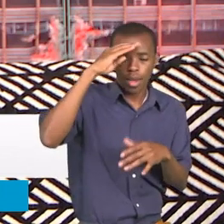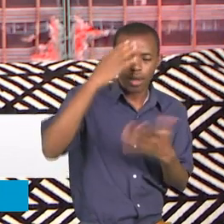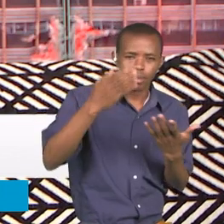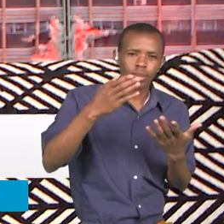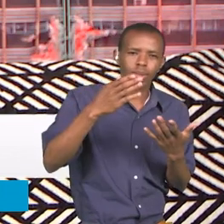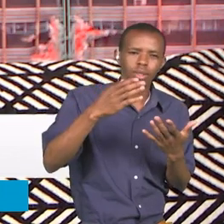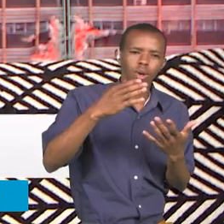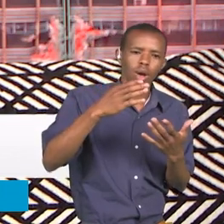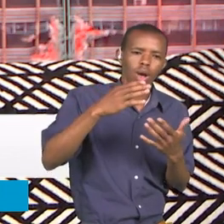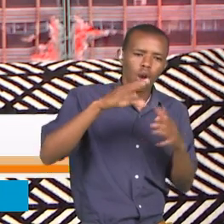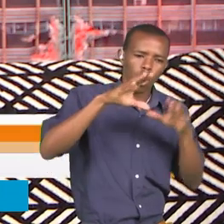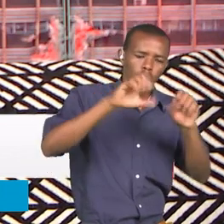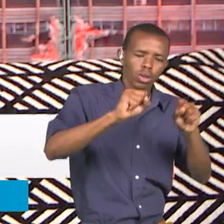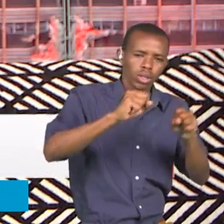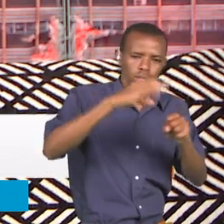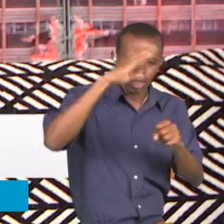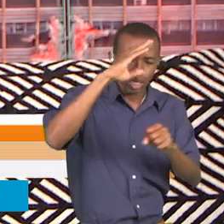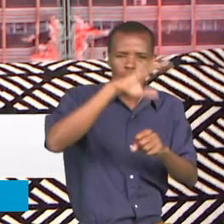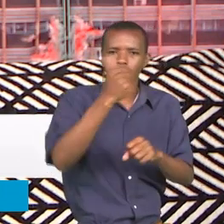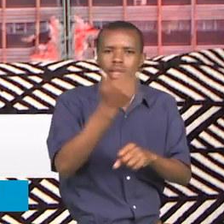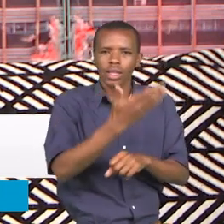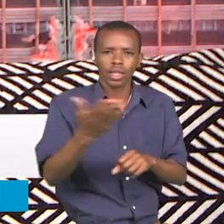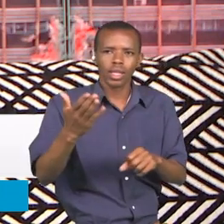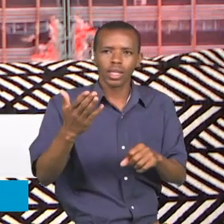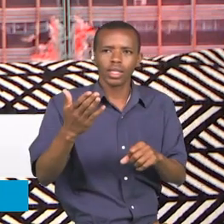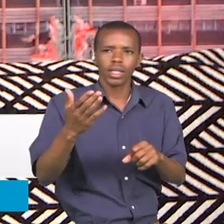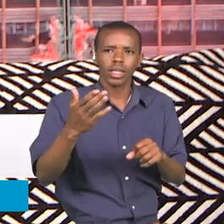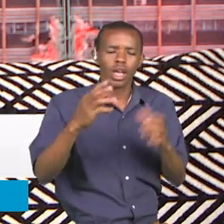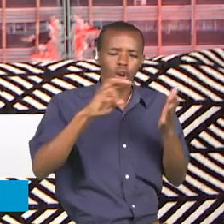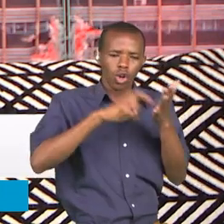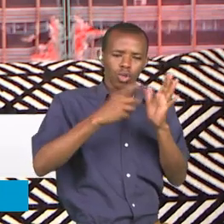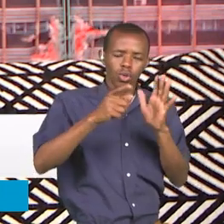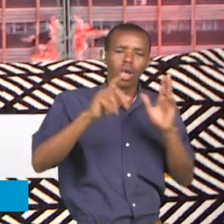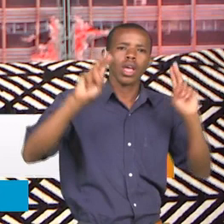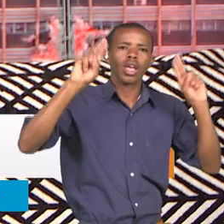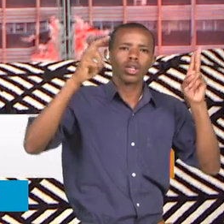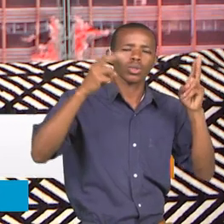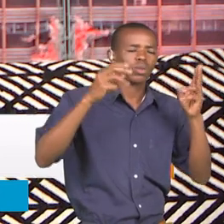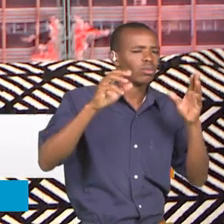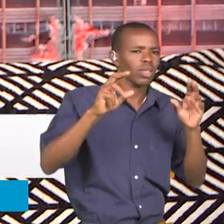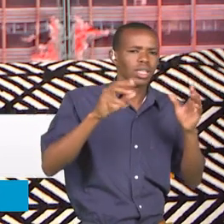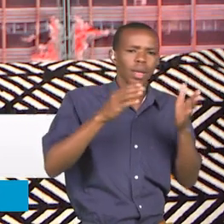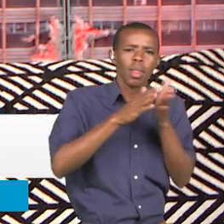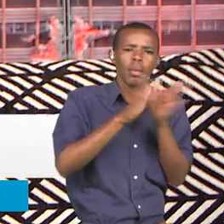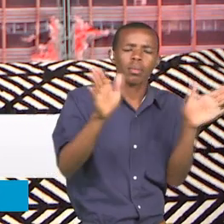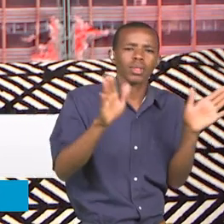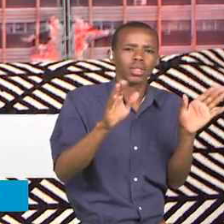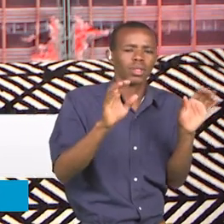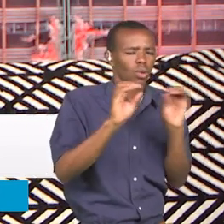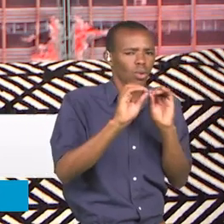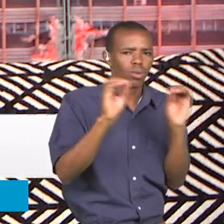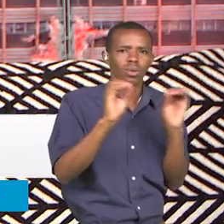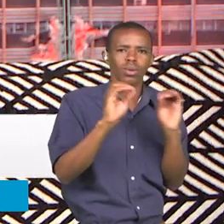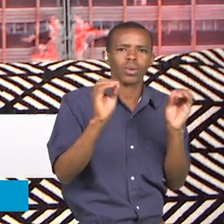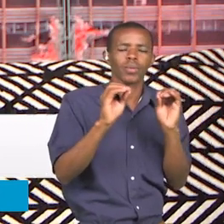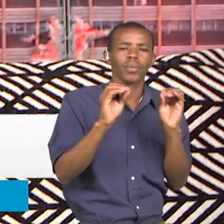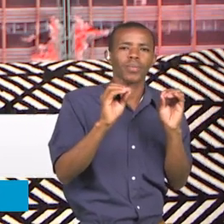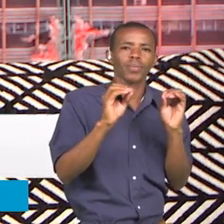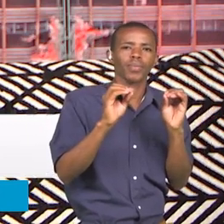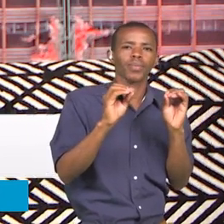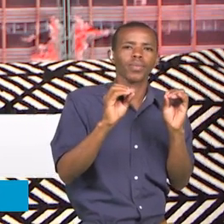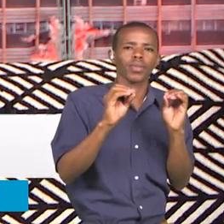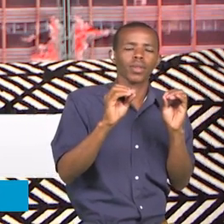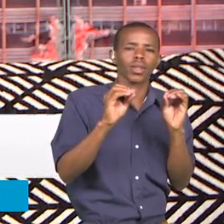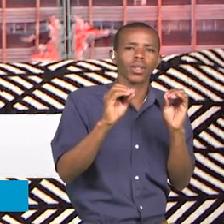found drinking something else, mm-hmm, within the confines of your home, mm-hmm, there would be an, mm-hmm, issue, mm-hmm, where there's no publicity or anything. Yeah. The